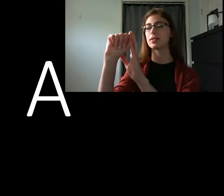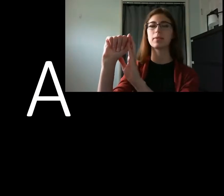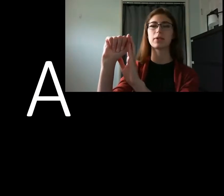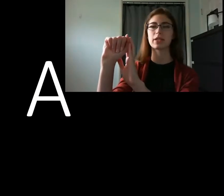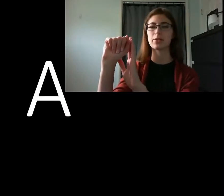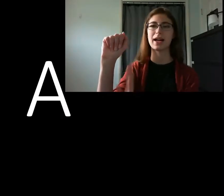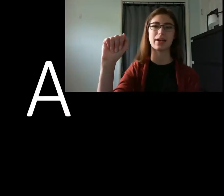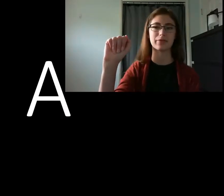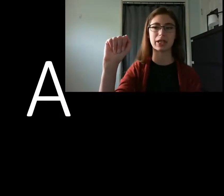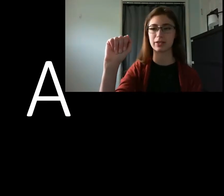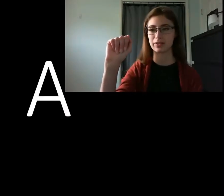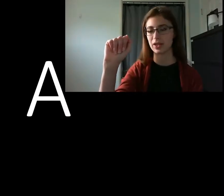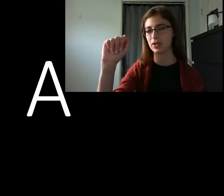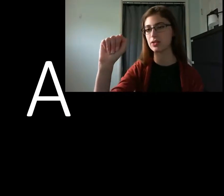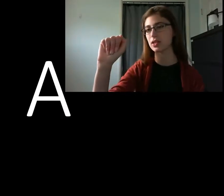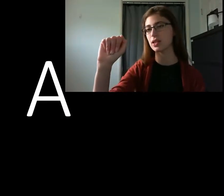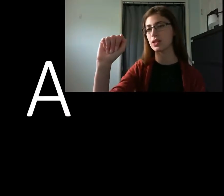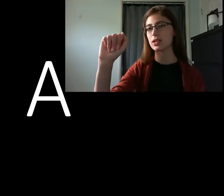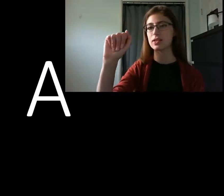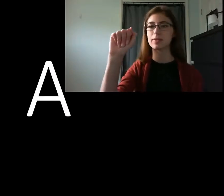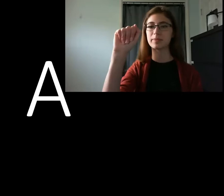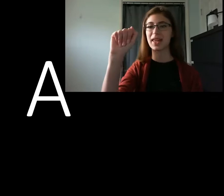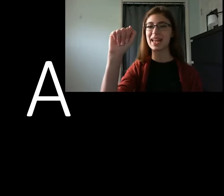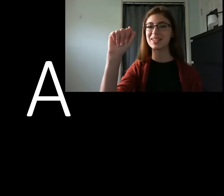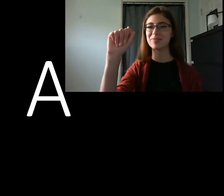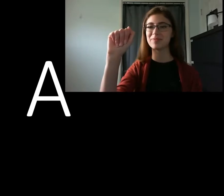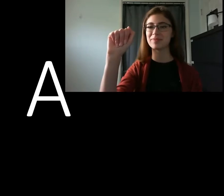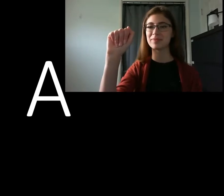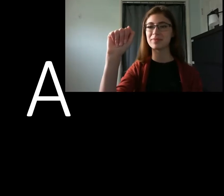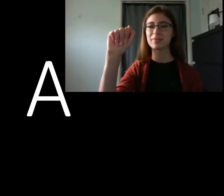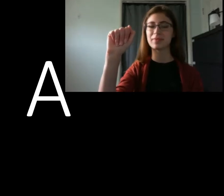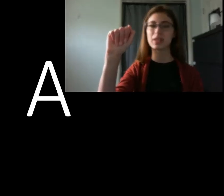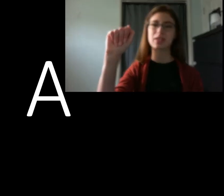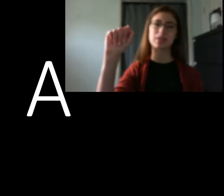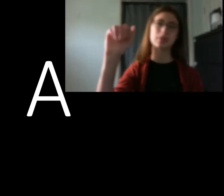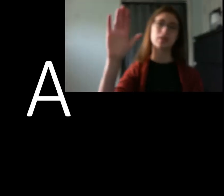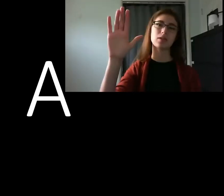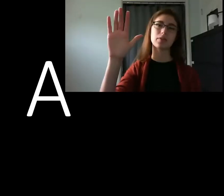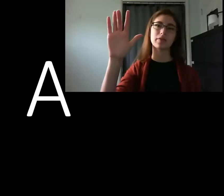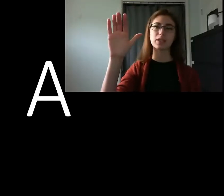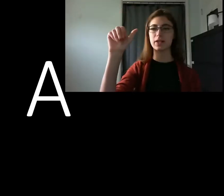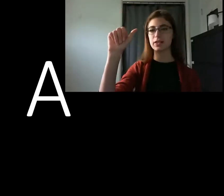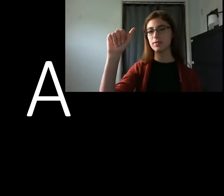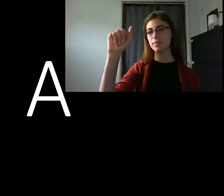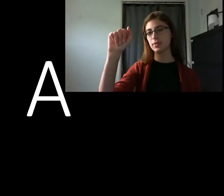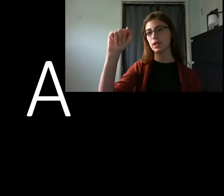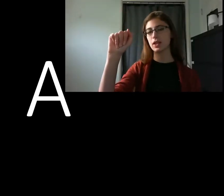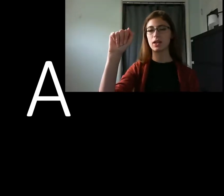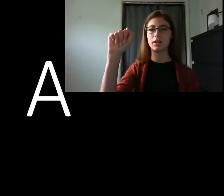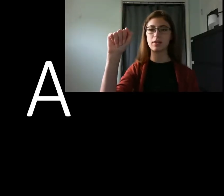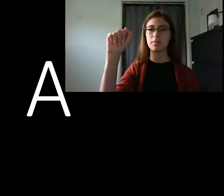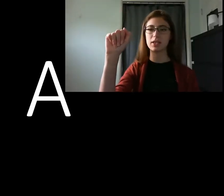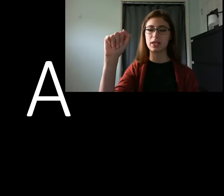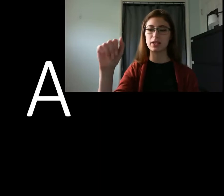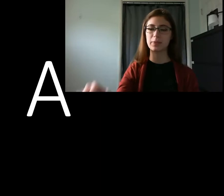down a little bit more too. I have very long fingers. So A. So all 4 of these fingers down